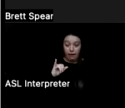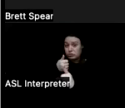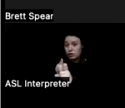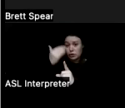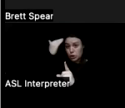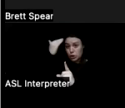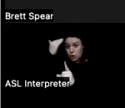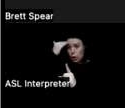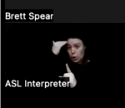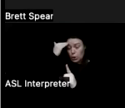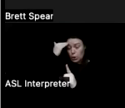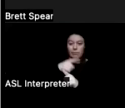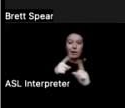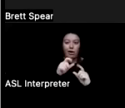And